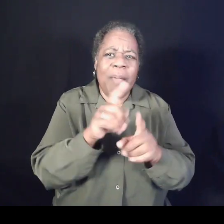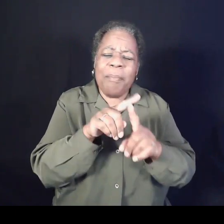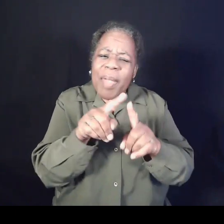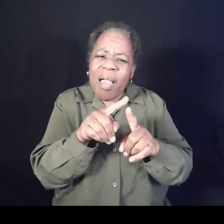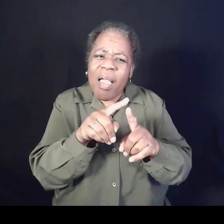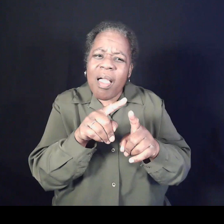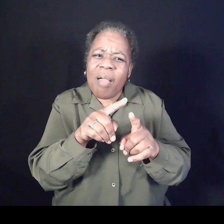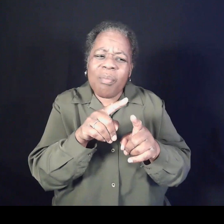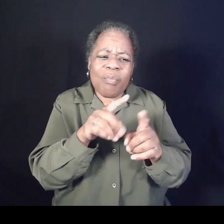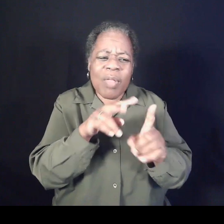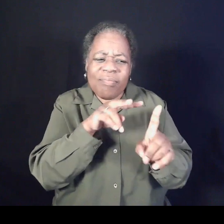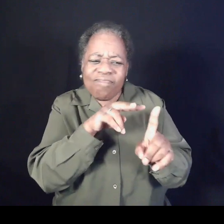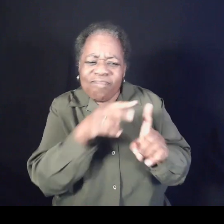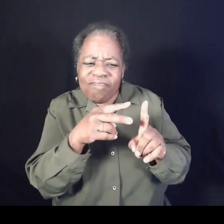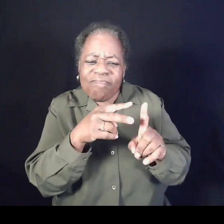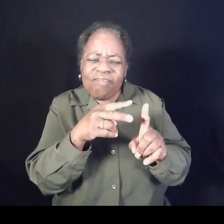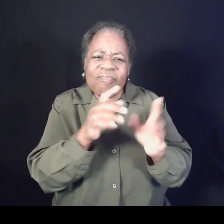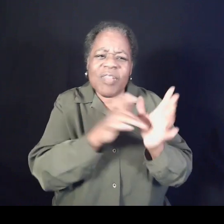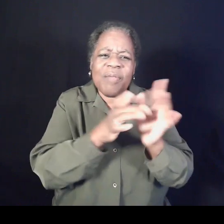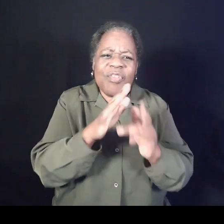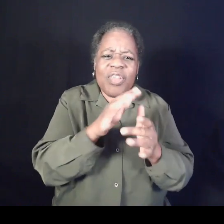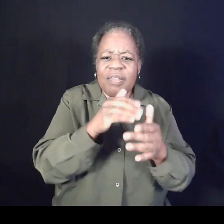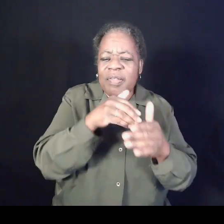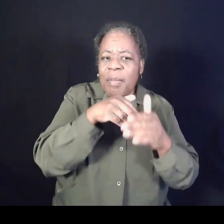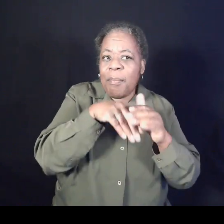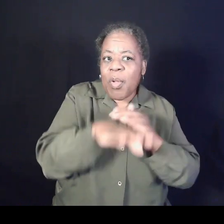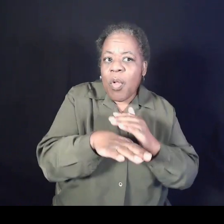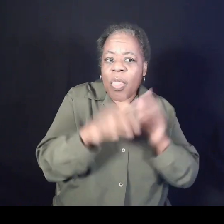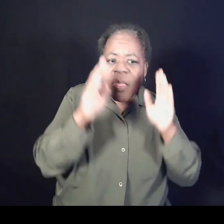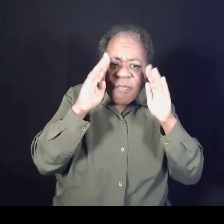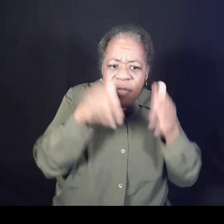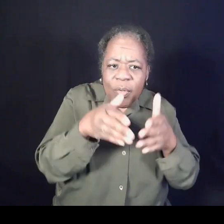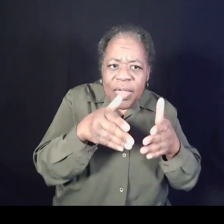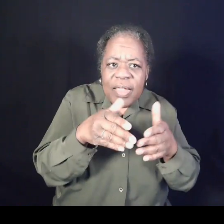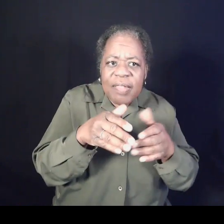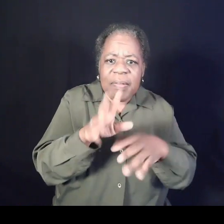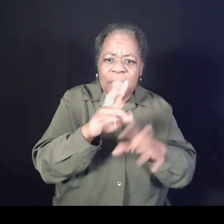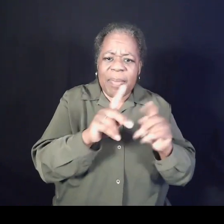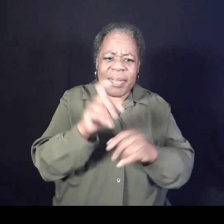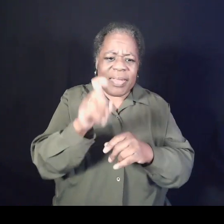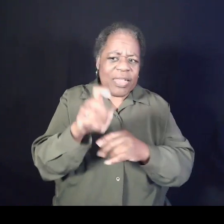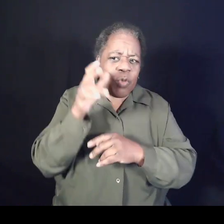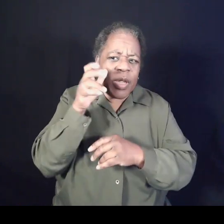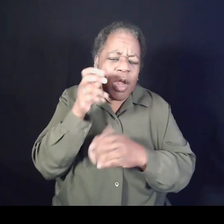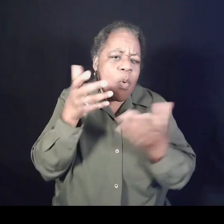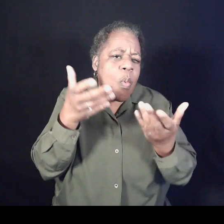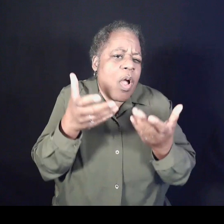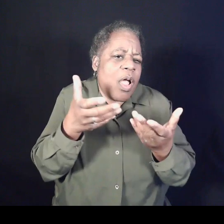year? What do people especially need to hear in these closing days of